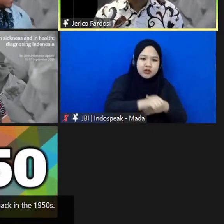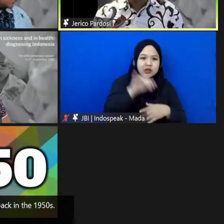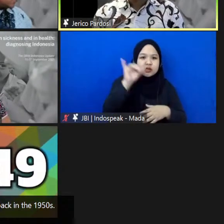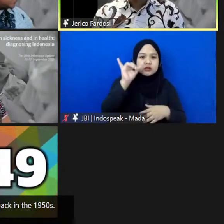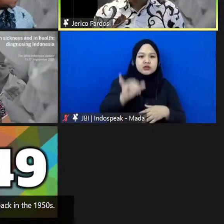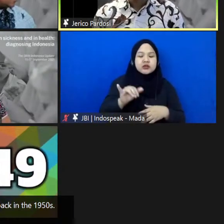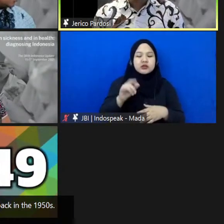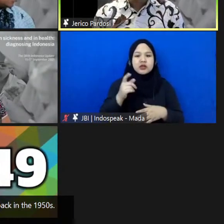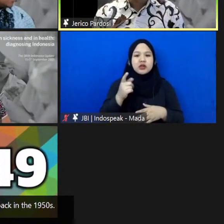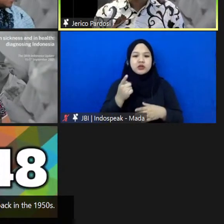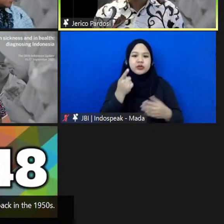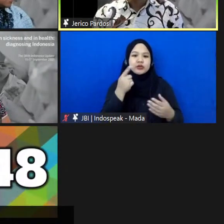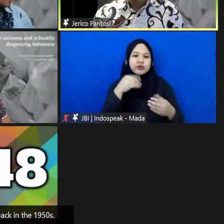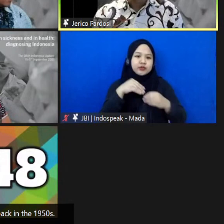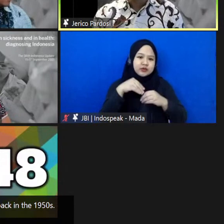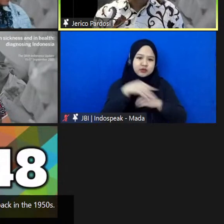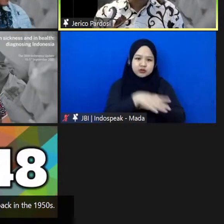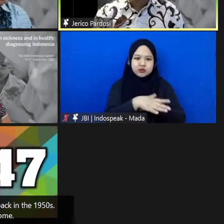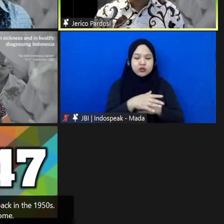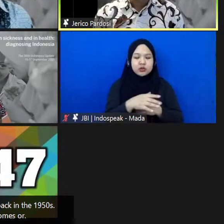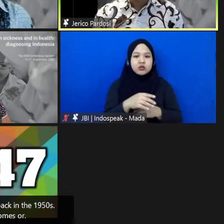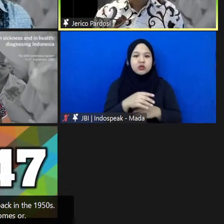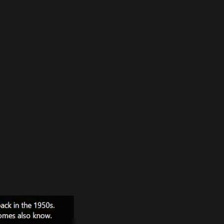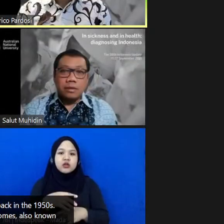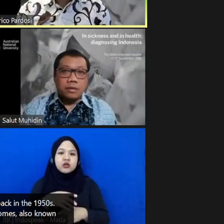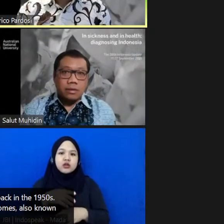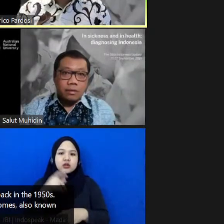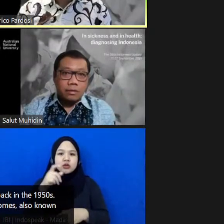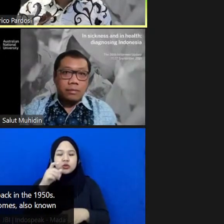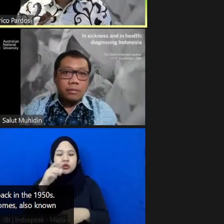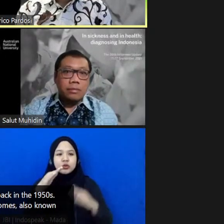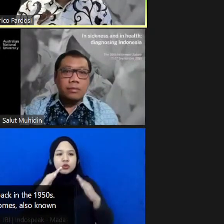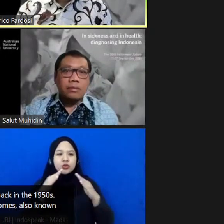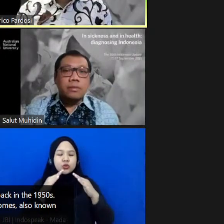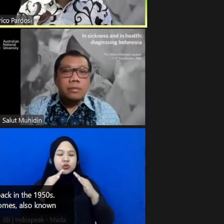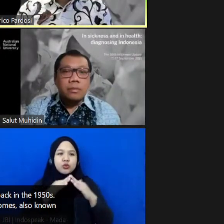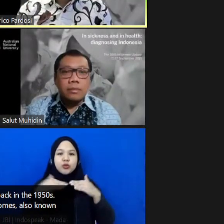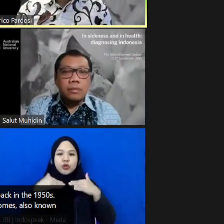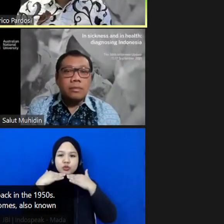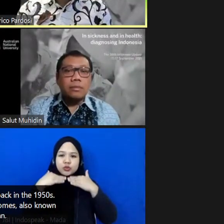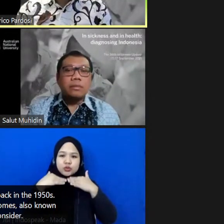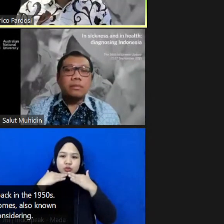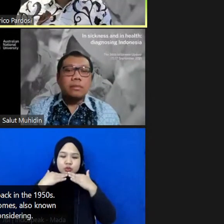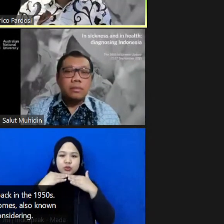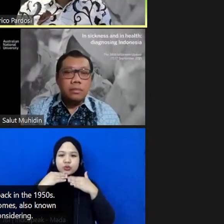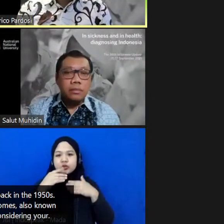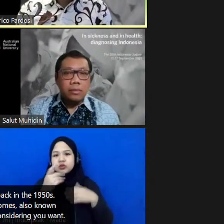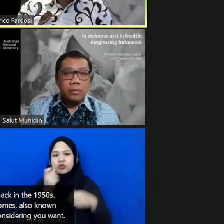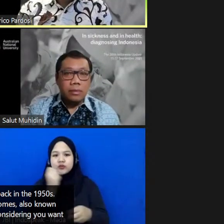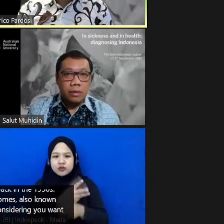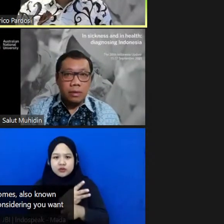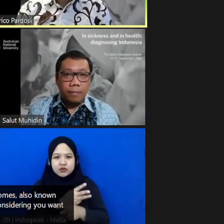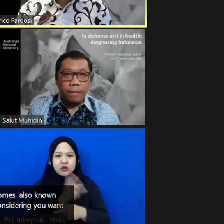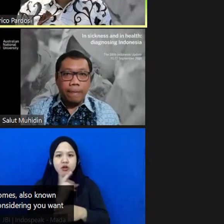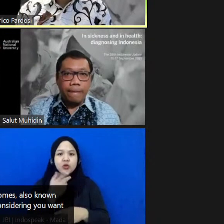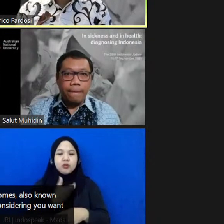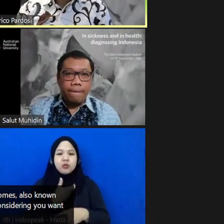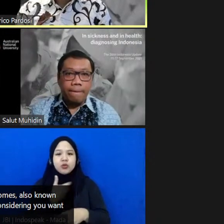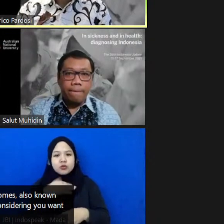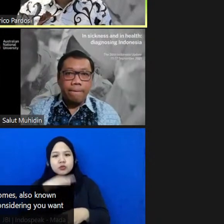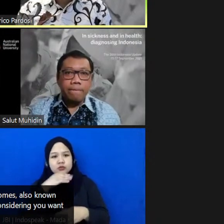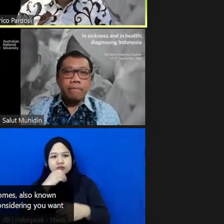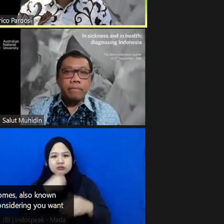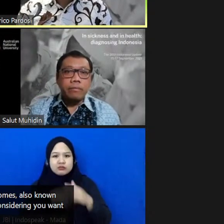effective. Maternity waiting homes, also known as rumah tunggu, is effective by considering you want to prevent unnecessary